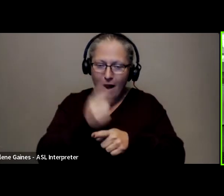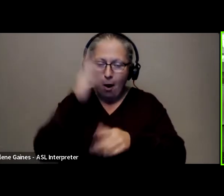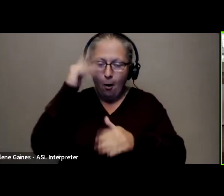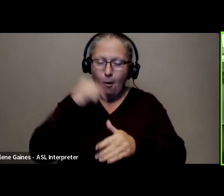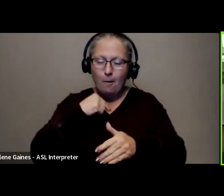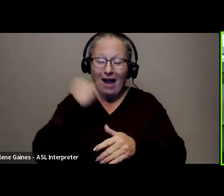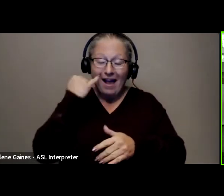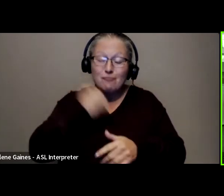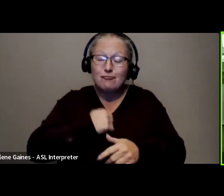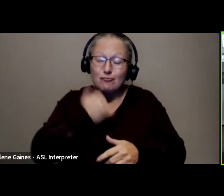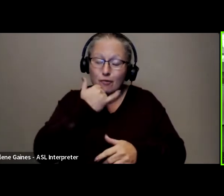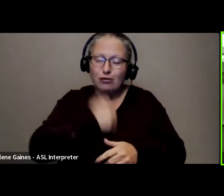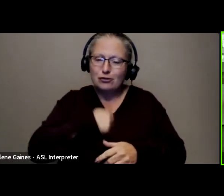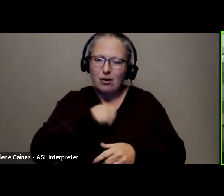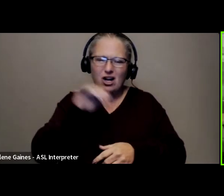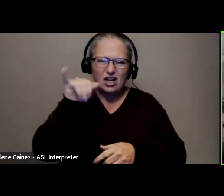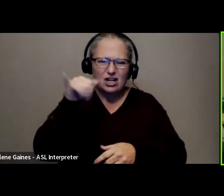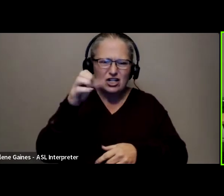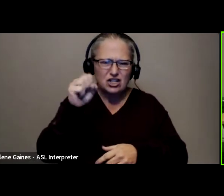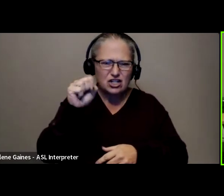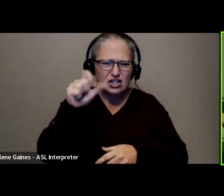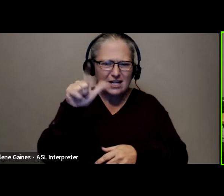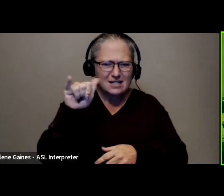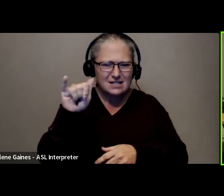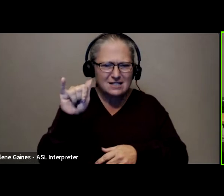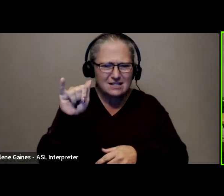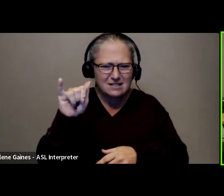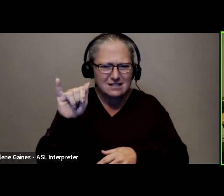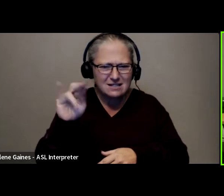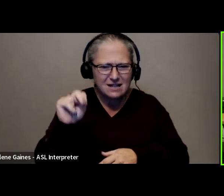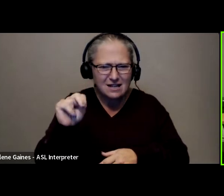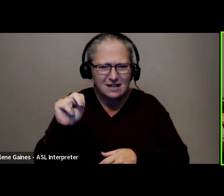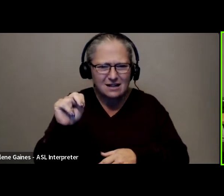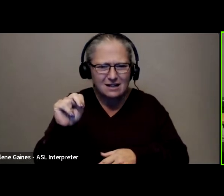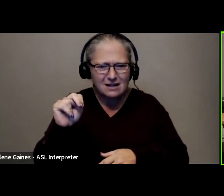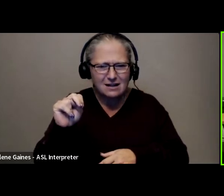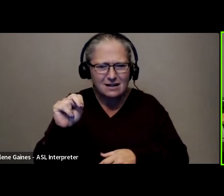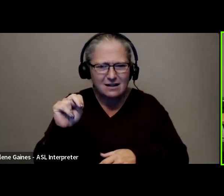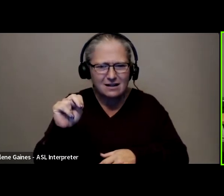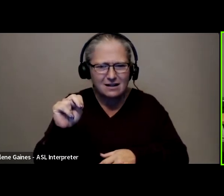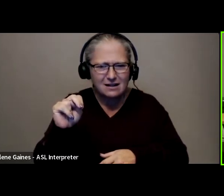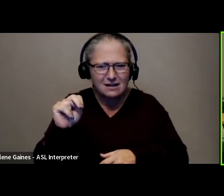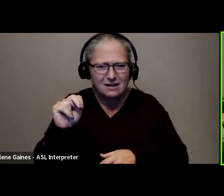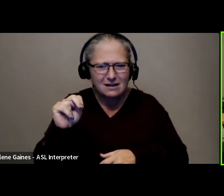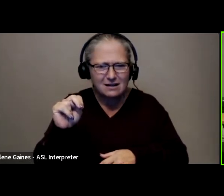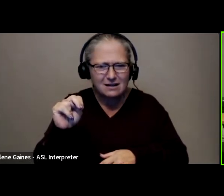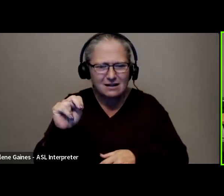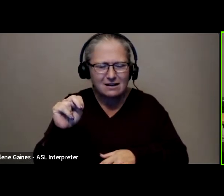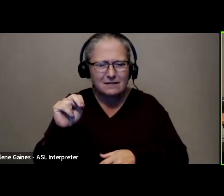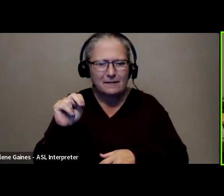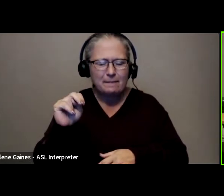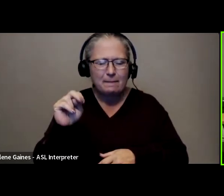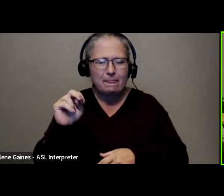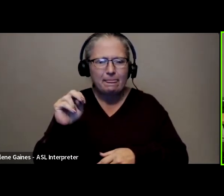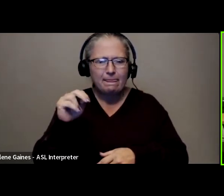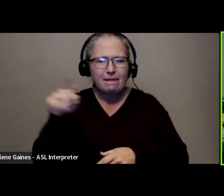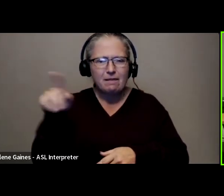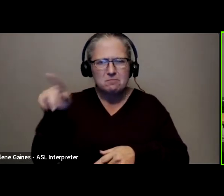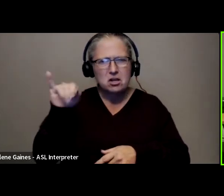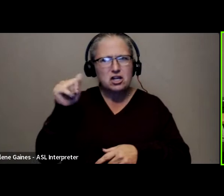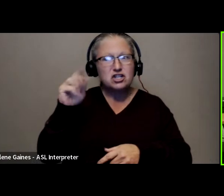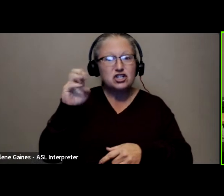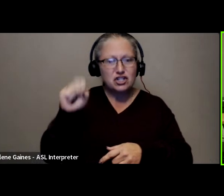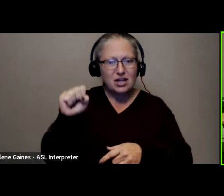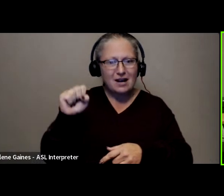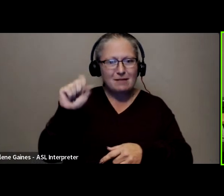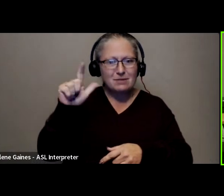apologize. Jesslyn Lai. Did I say that? I think you did. Well, I got James